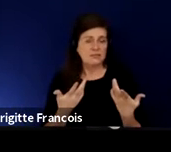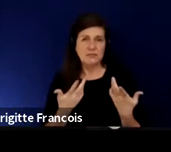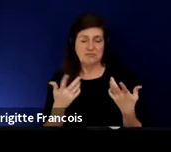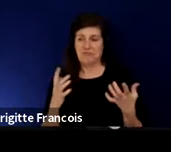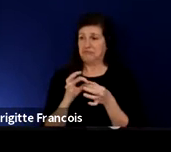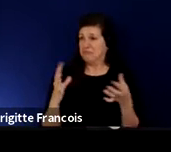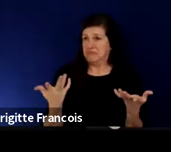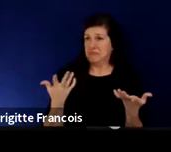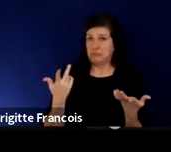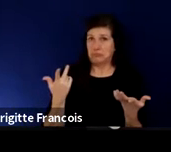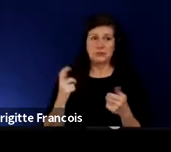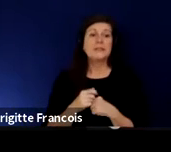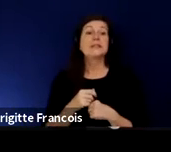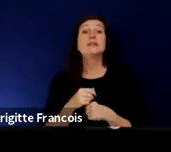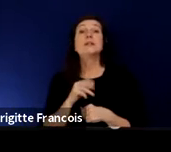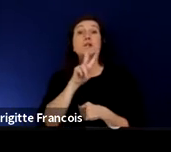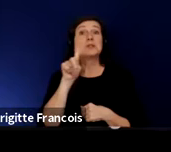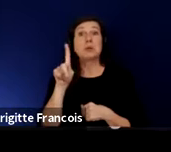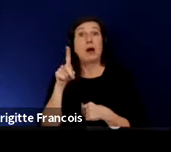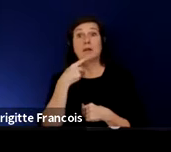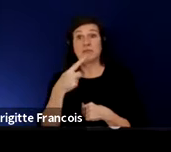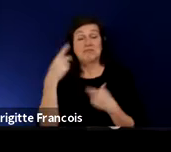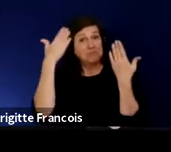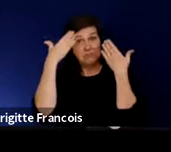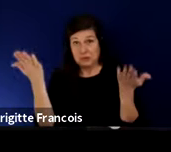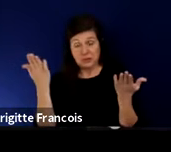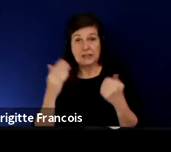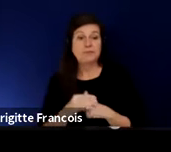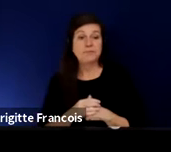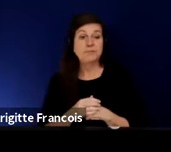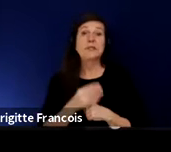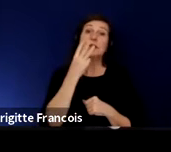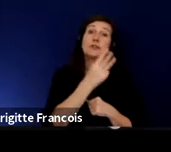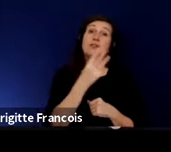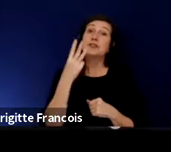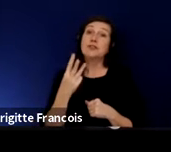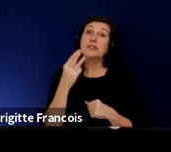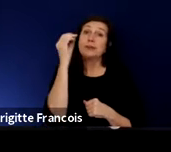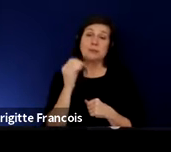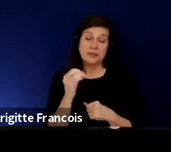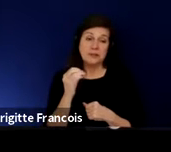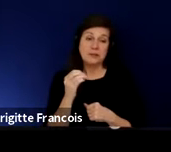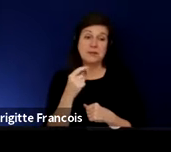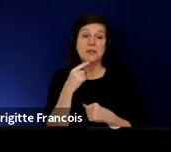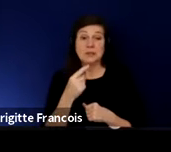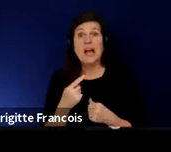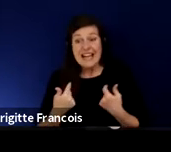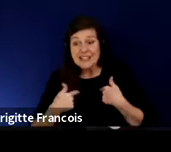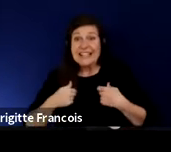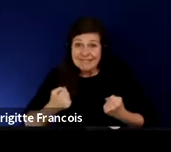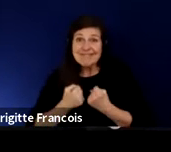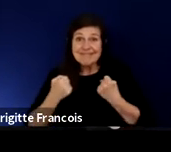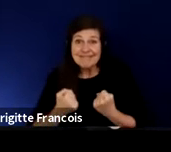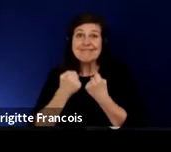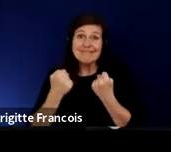21% said, I don't know. And 33% said different things in free text, but I kind